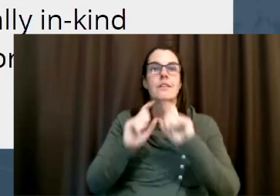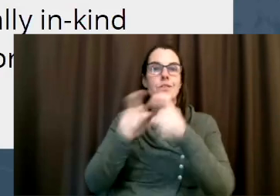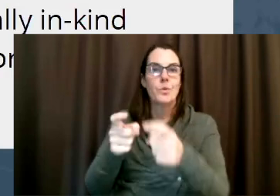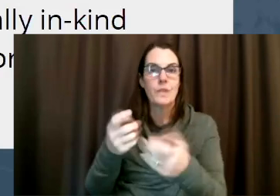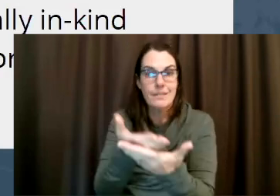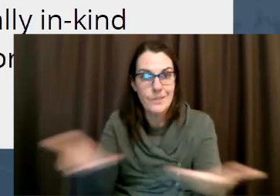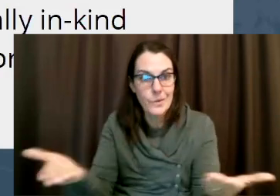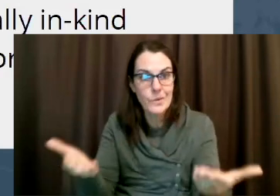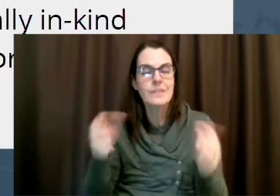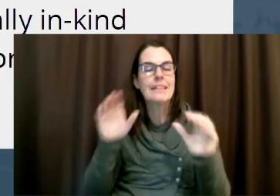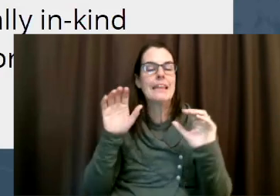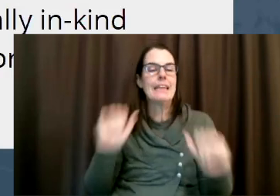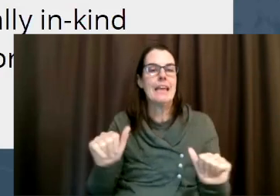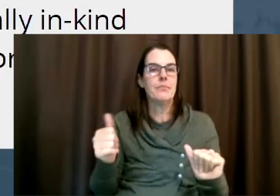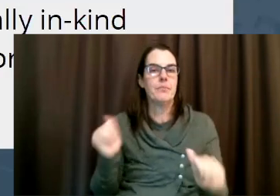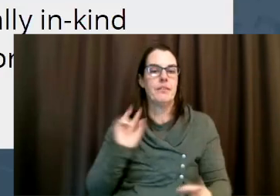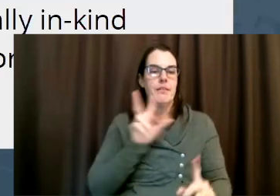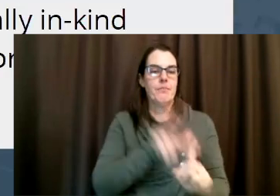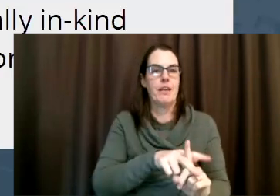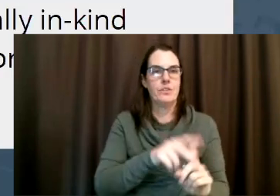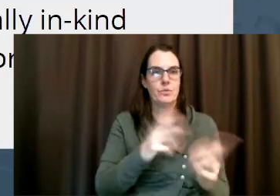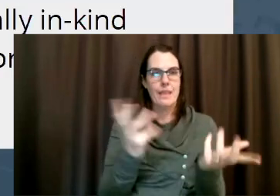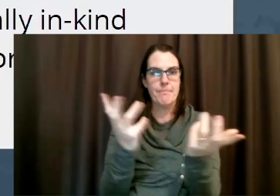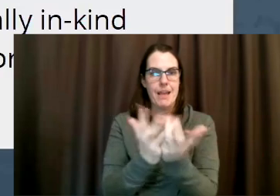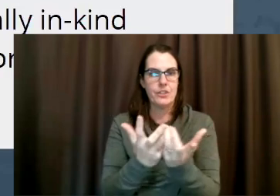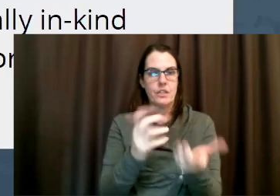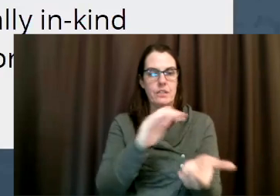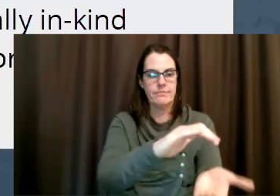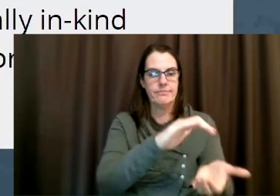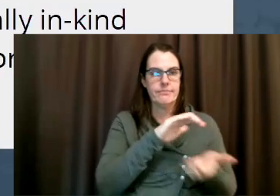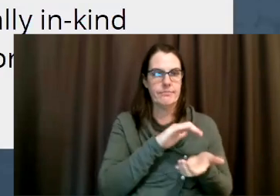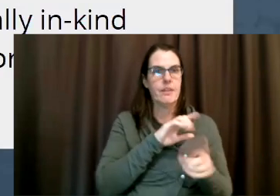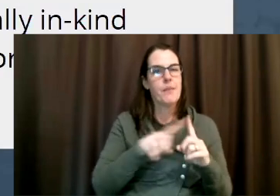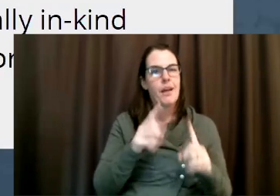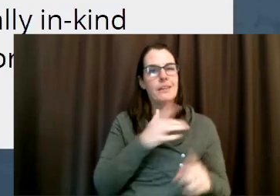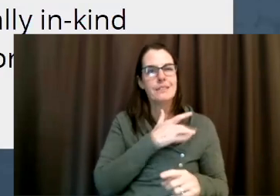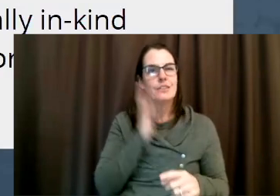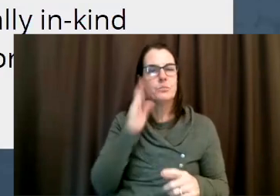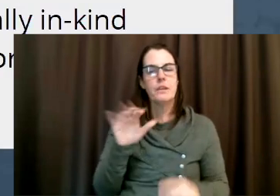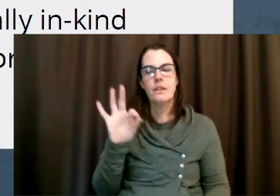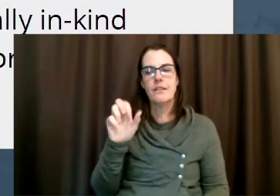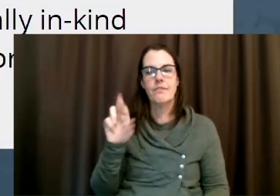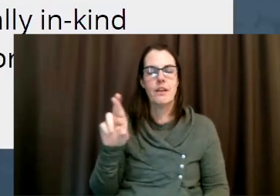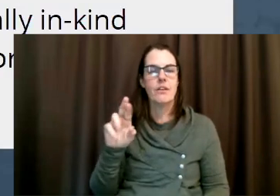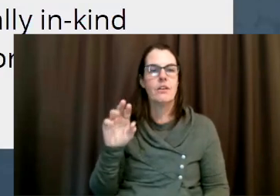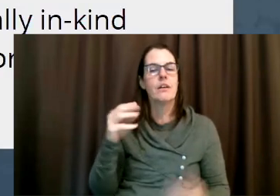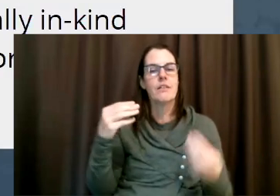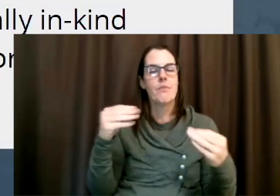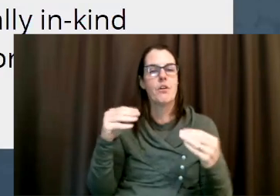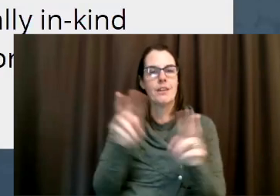the matching requirements, but they're generally limited to the fair market value of the services and property at the time of the donation.